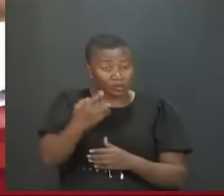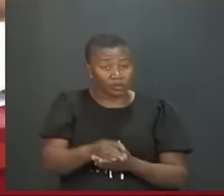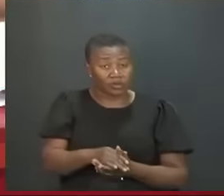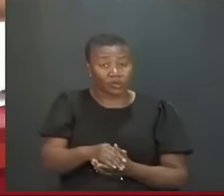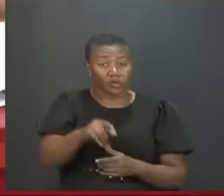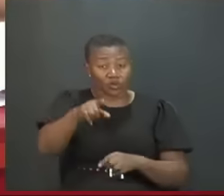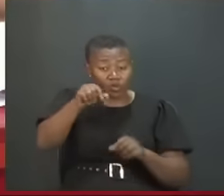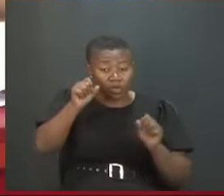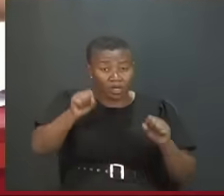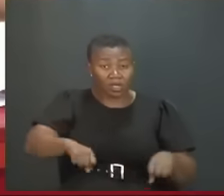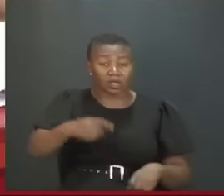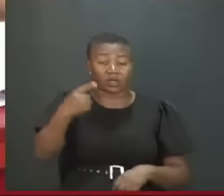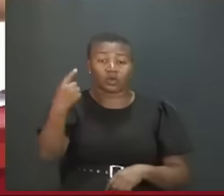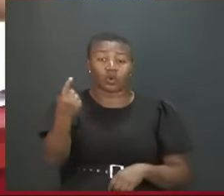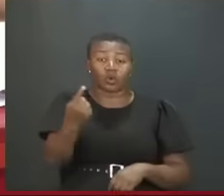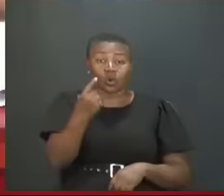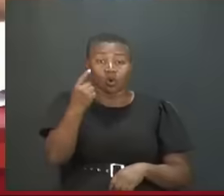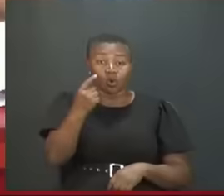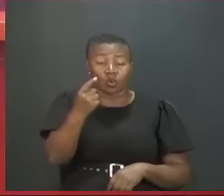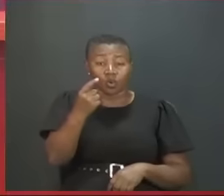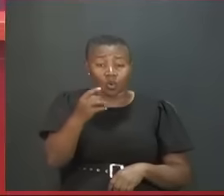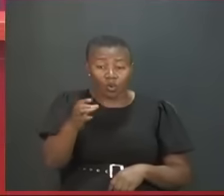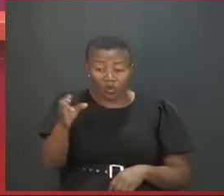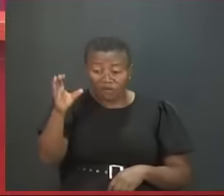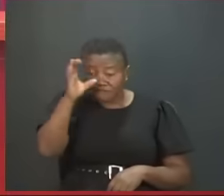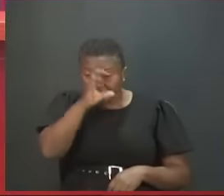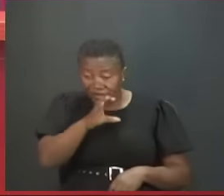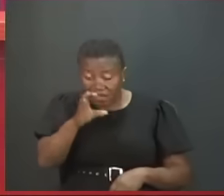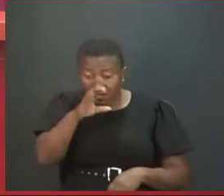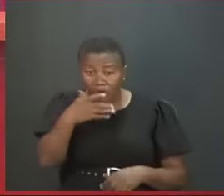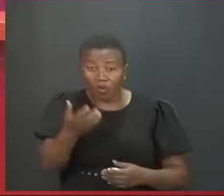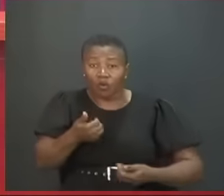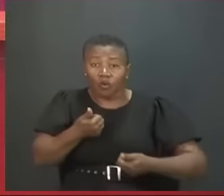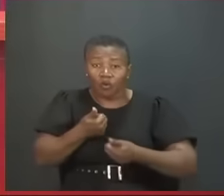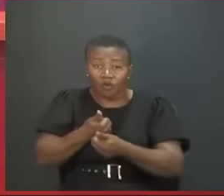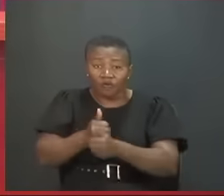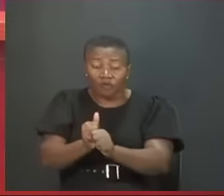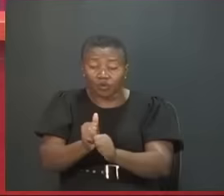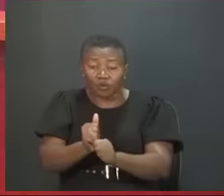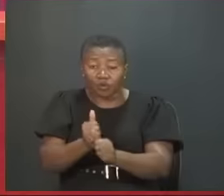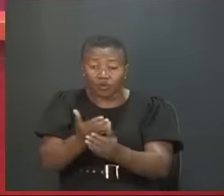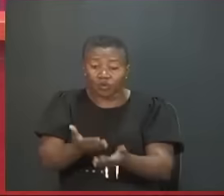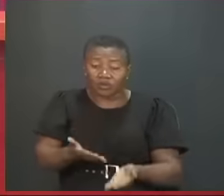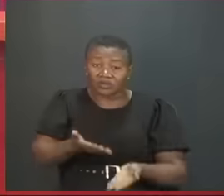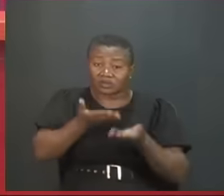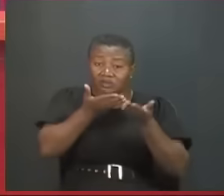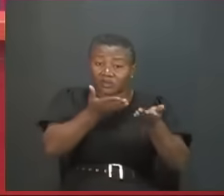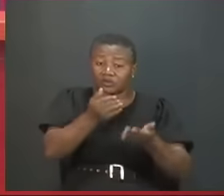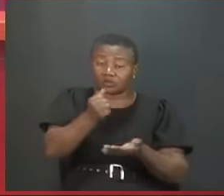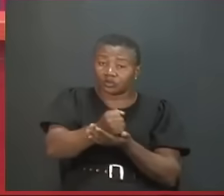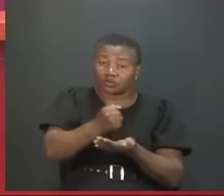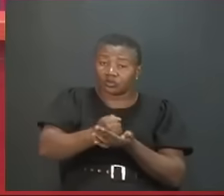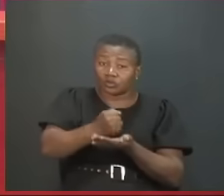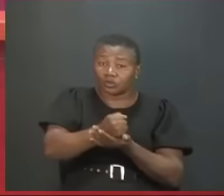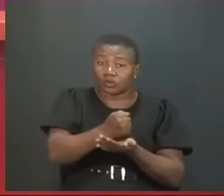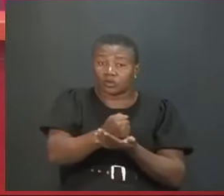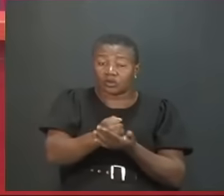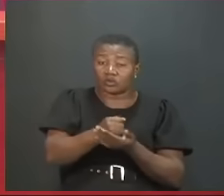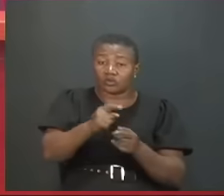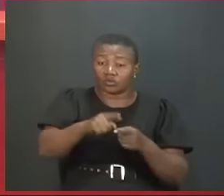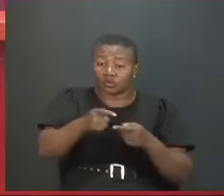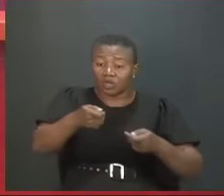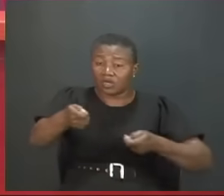always trace and trail submissions of documents through the